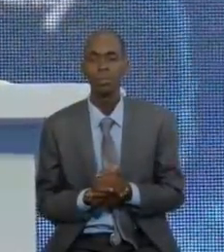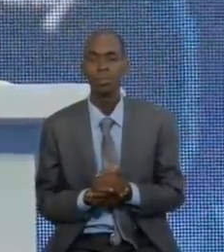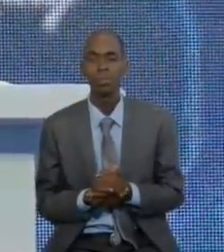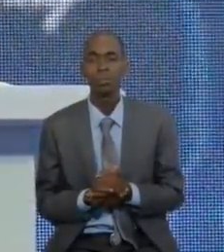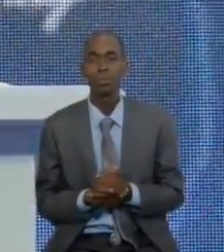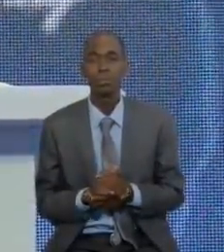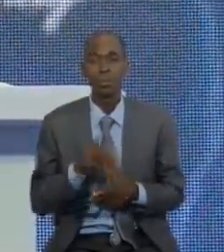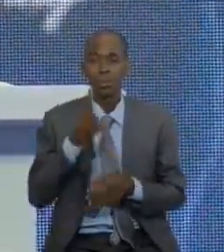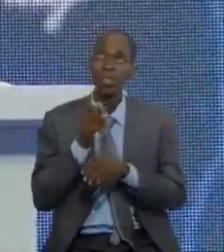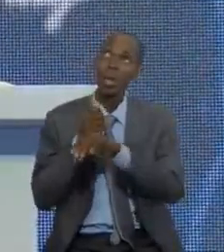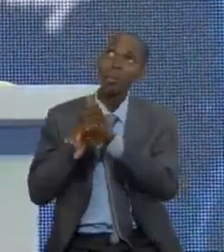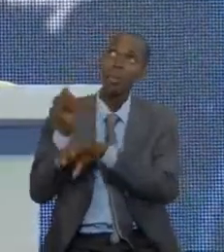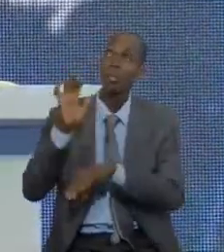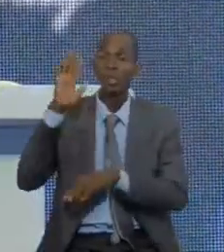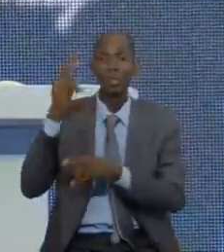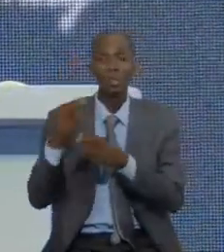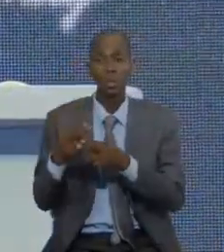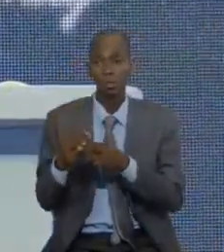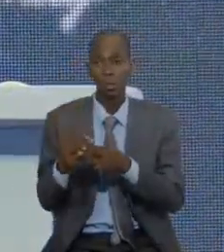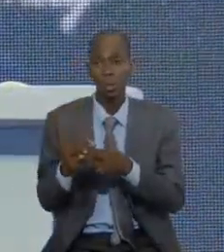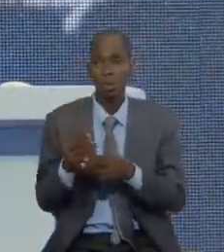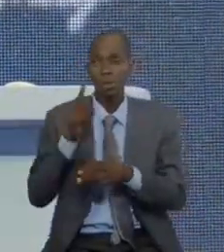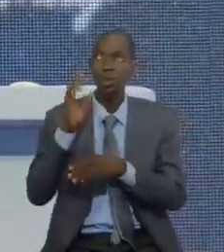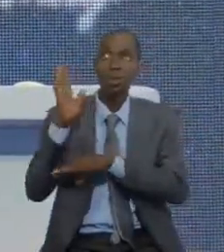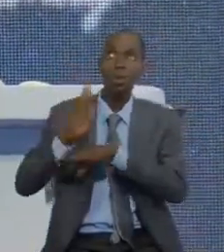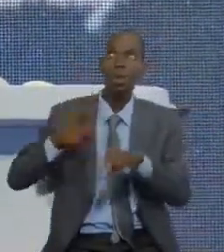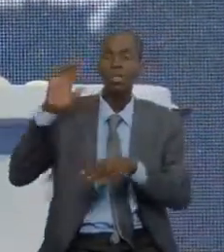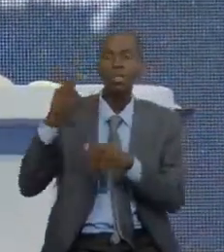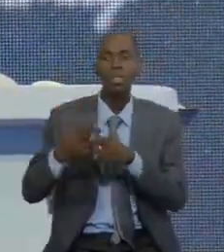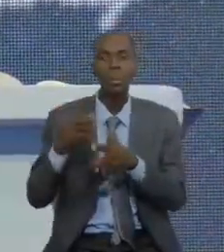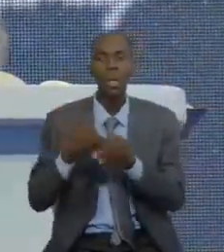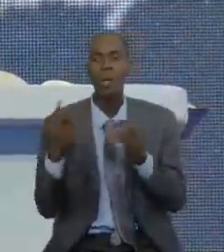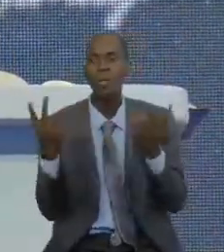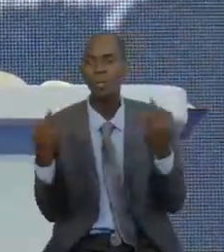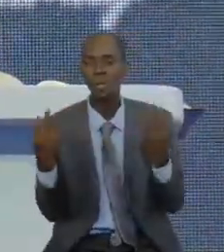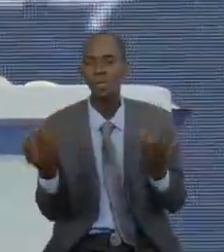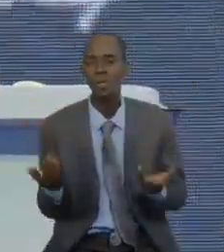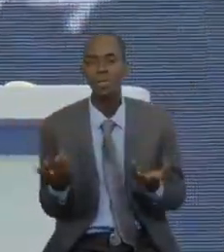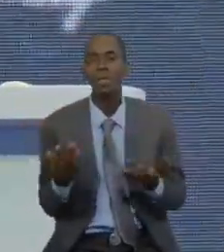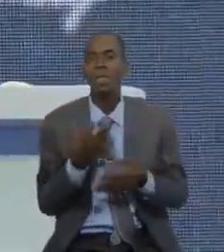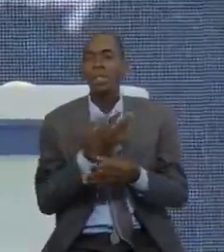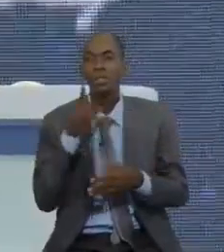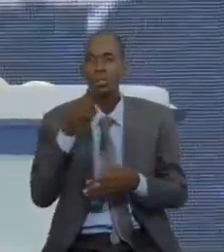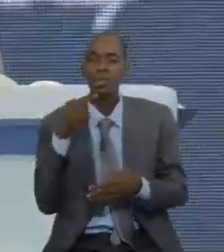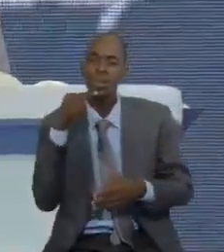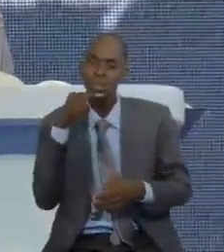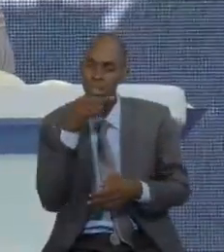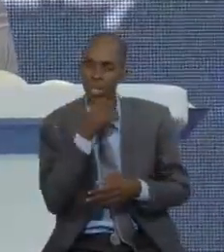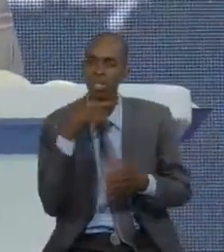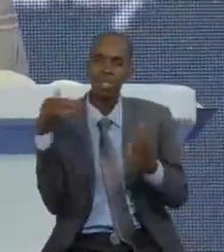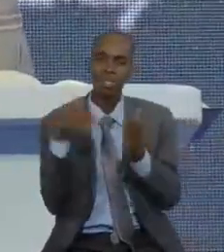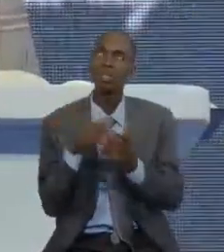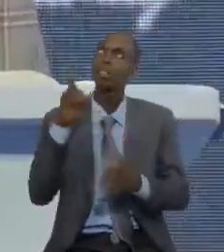You blaspheme his name. You call his name in vain. You lie against